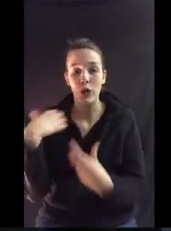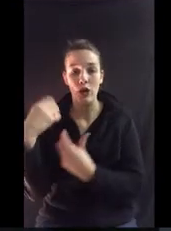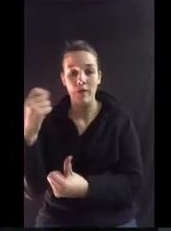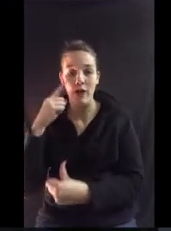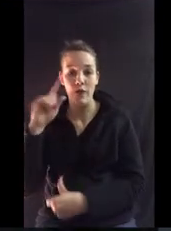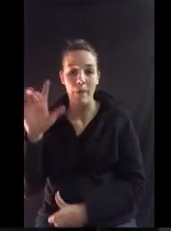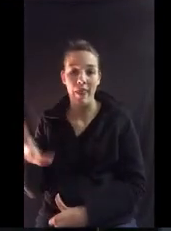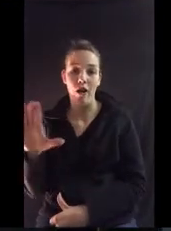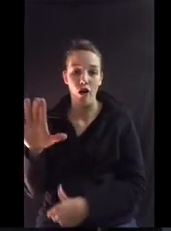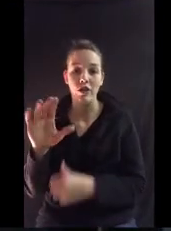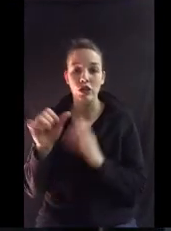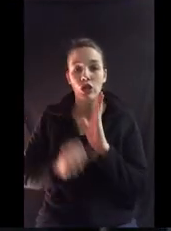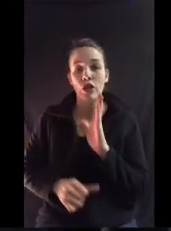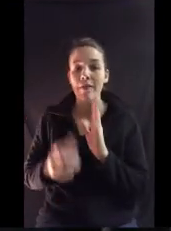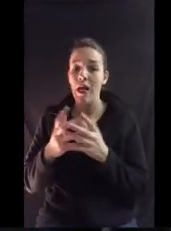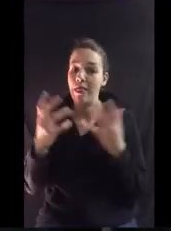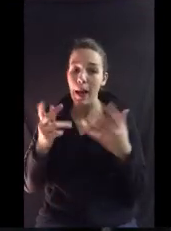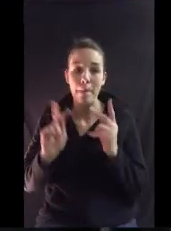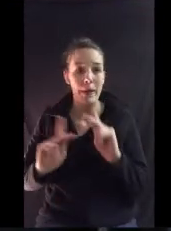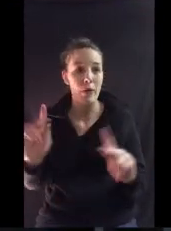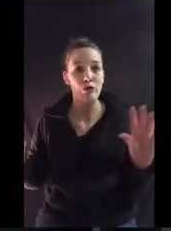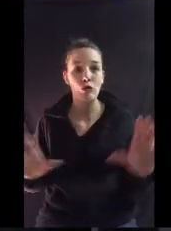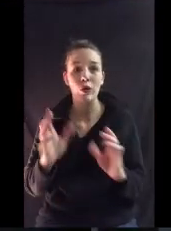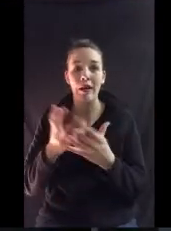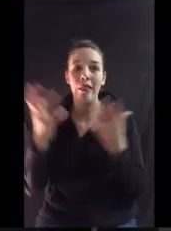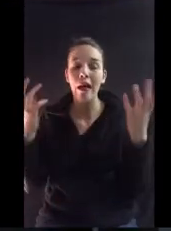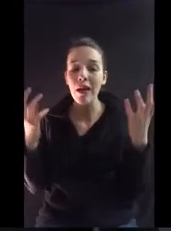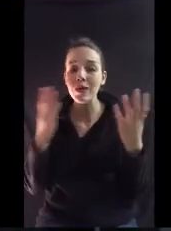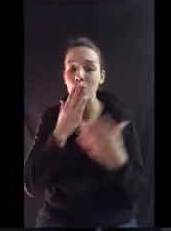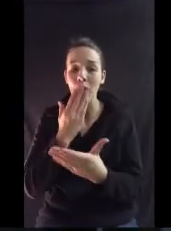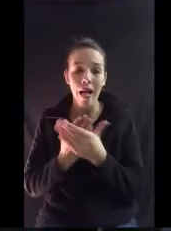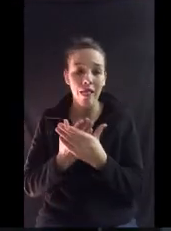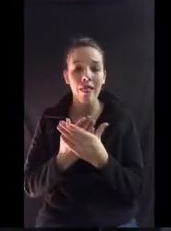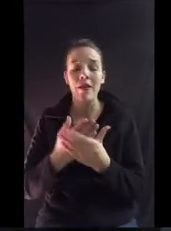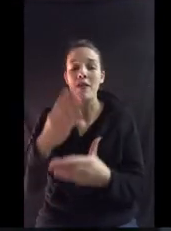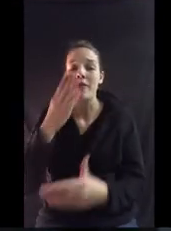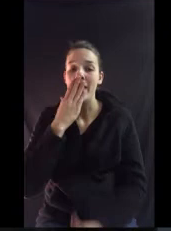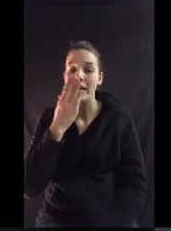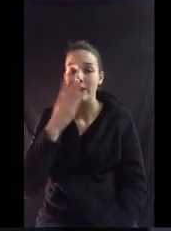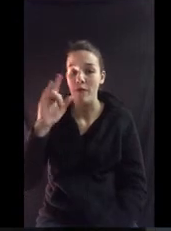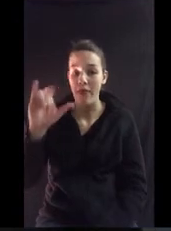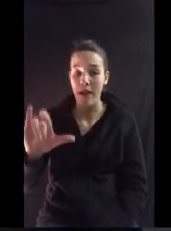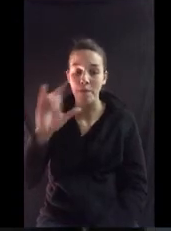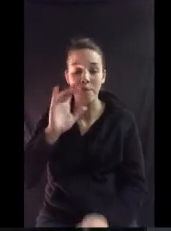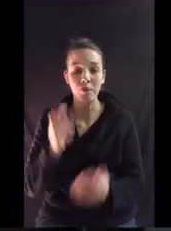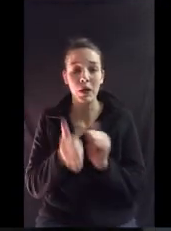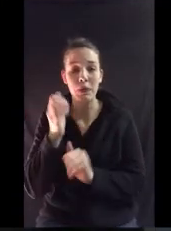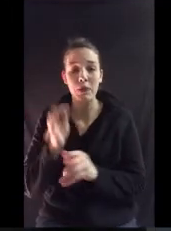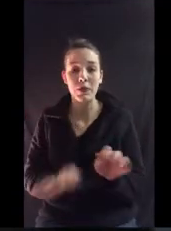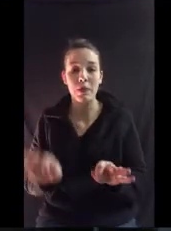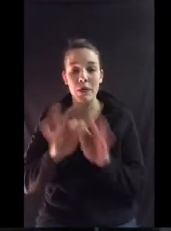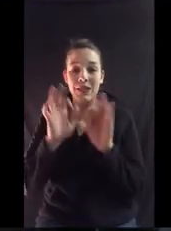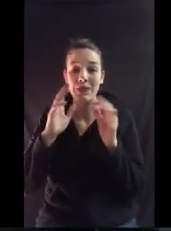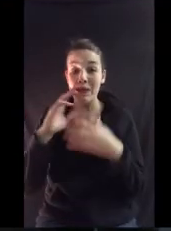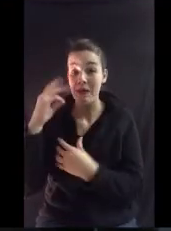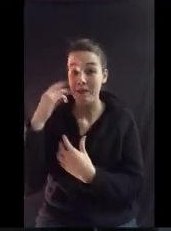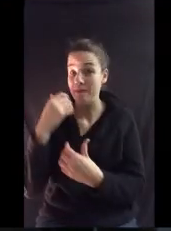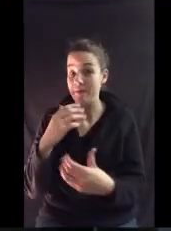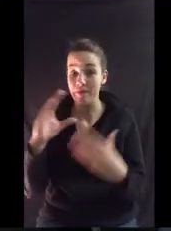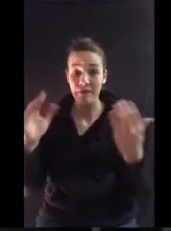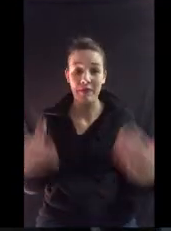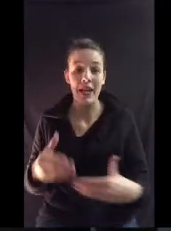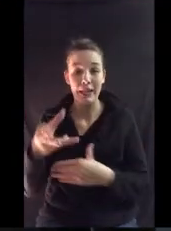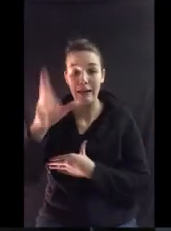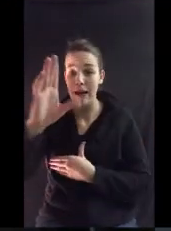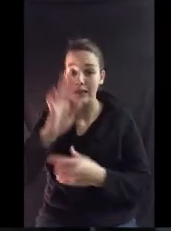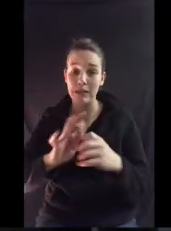Mary Ely and Bill Meinhardt recovering from their surgery. So a lot of people doing doing well, so we give thanks for that. Most importantly, we